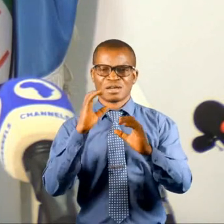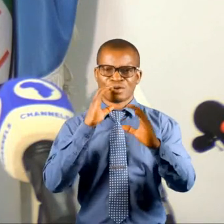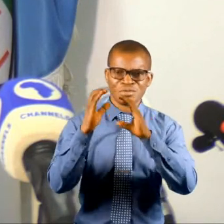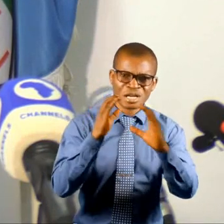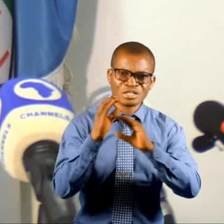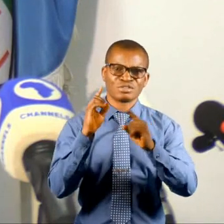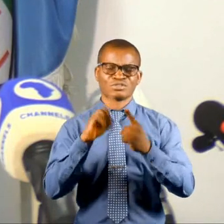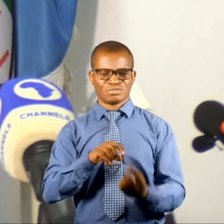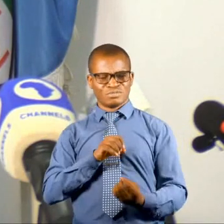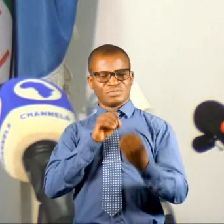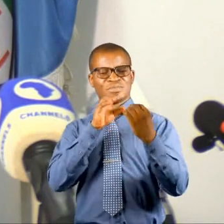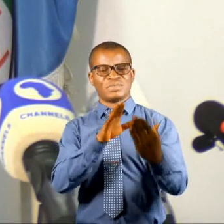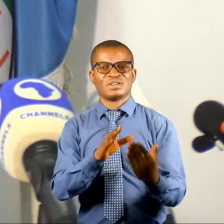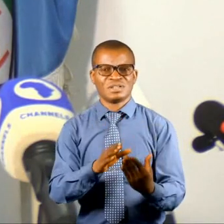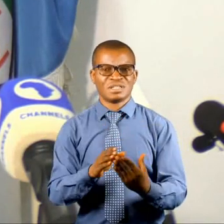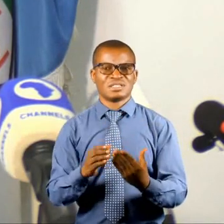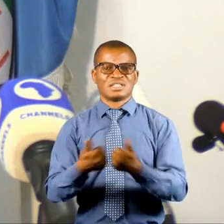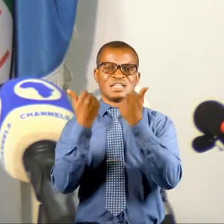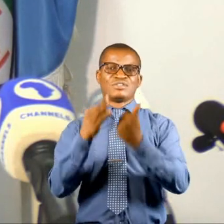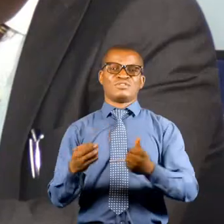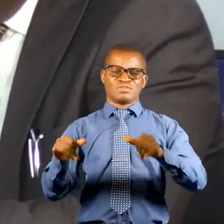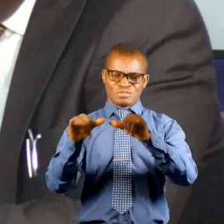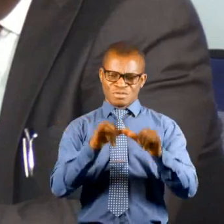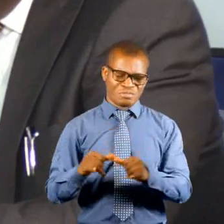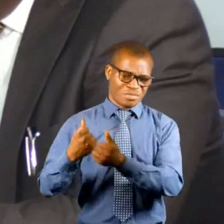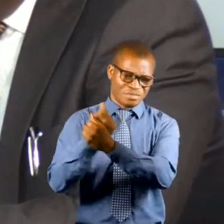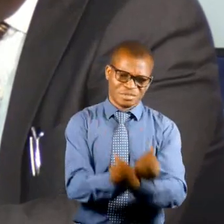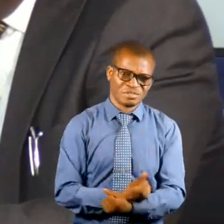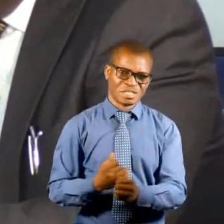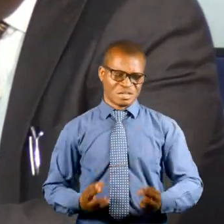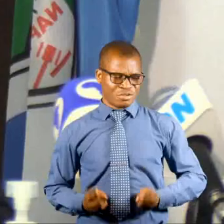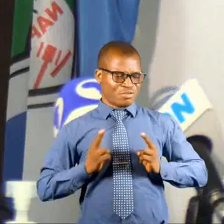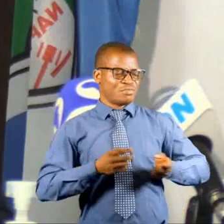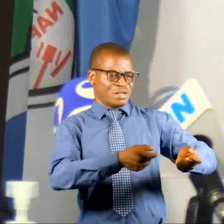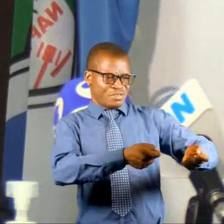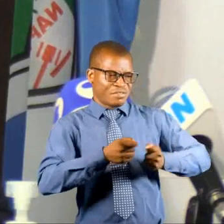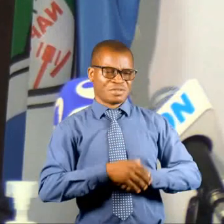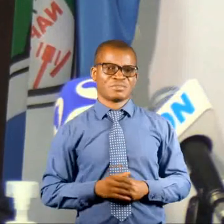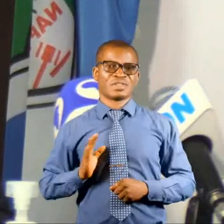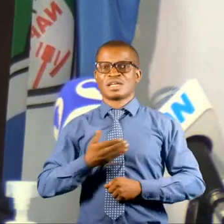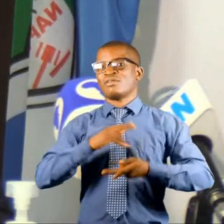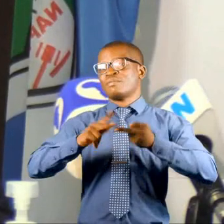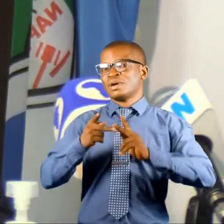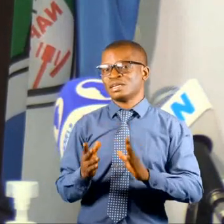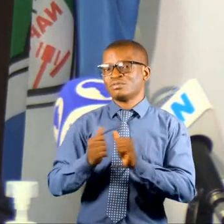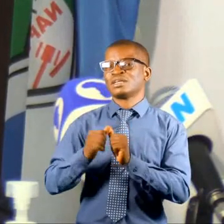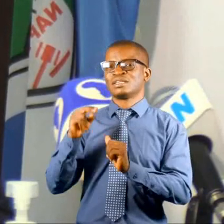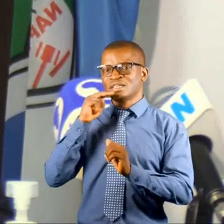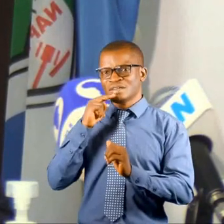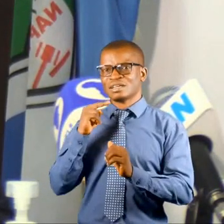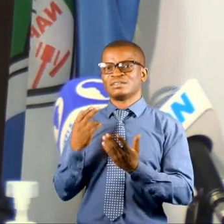communications, to tackle the challenge of modern slavery and human trafficking. Through our partnership with Nigeria on